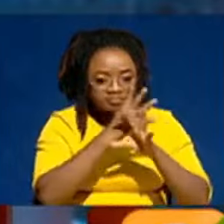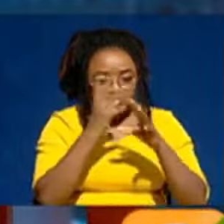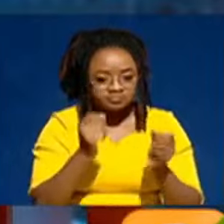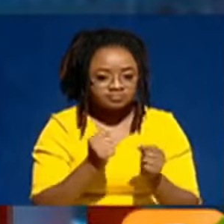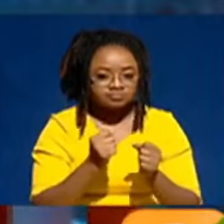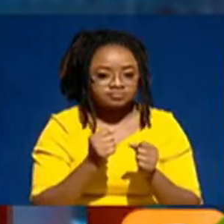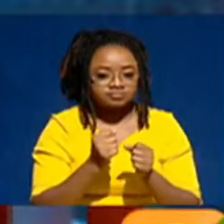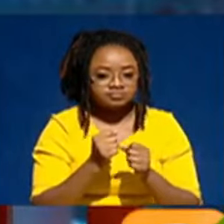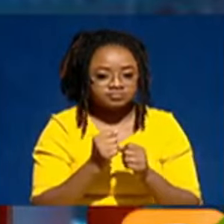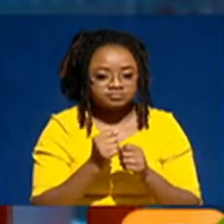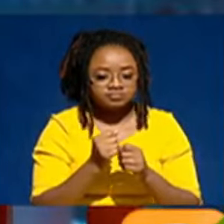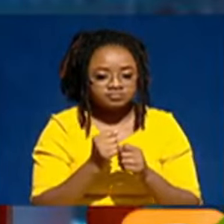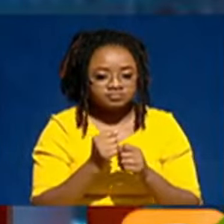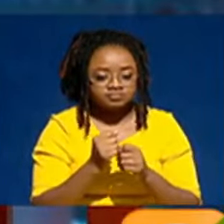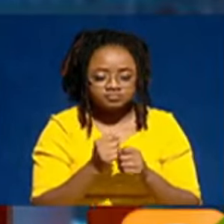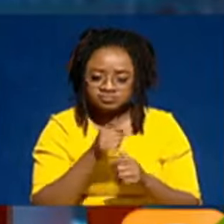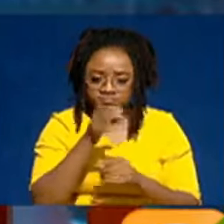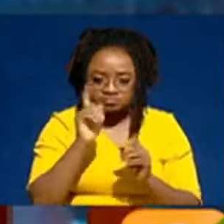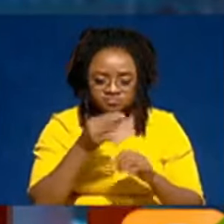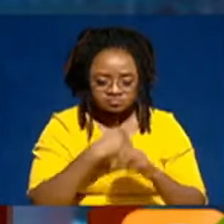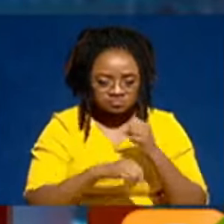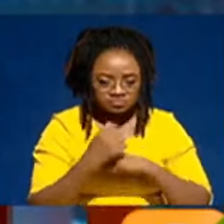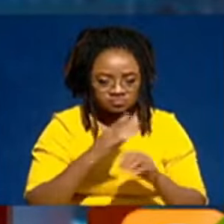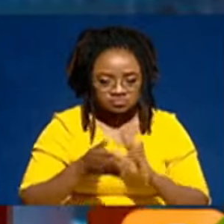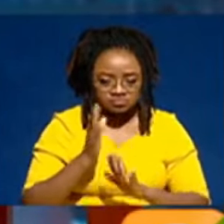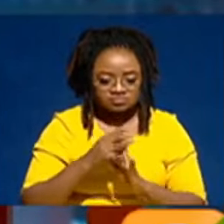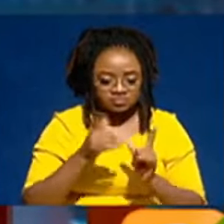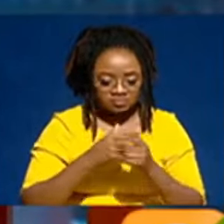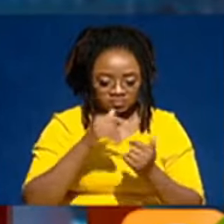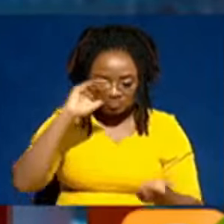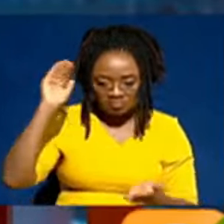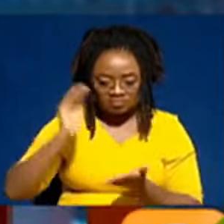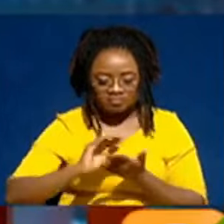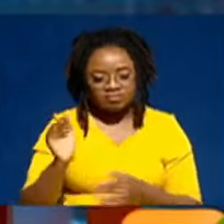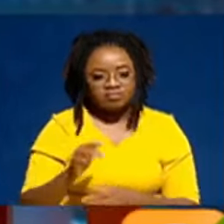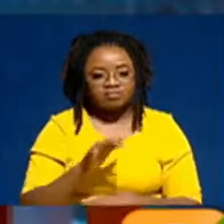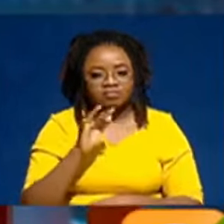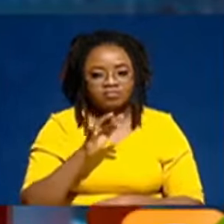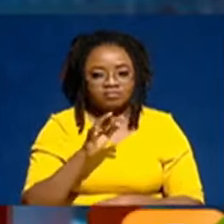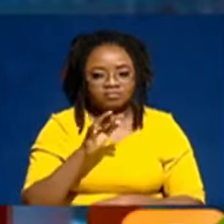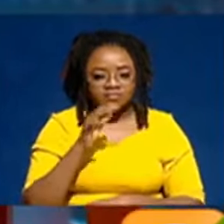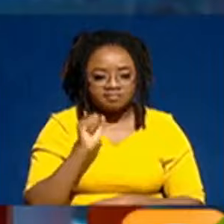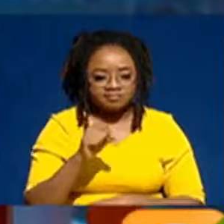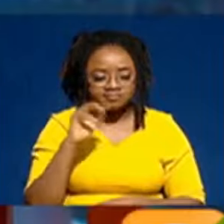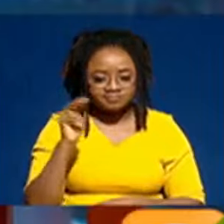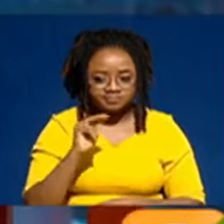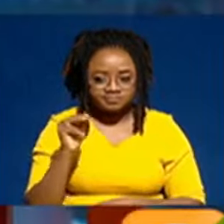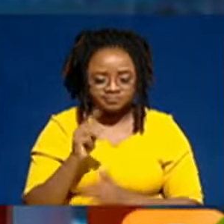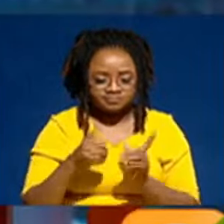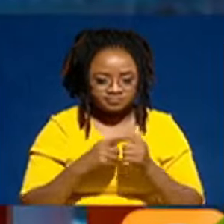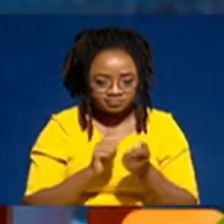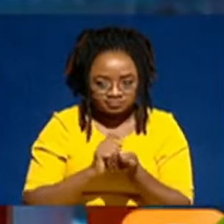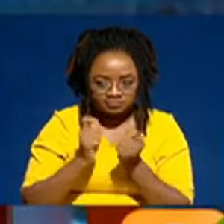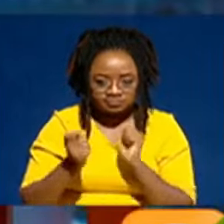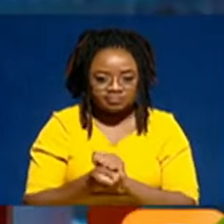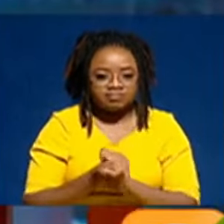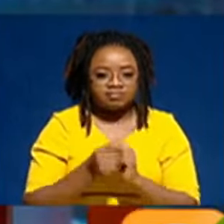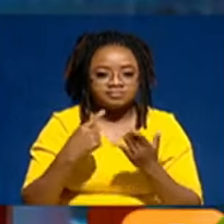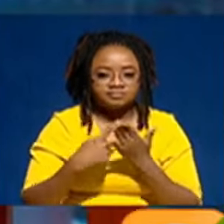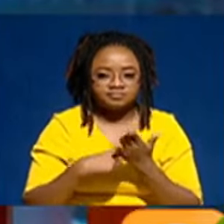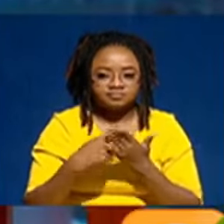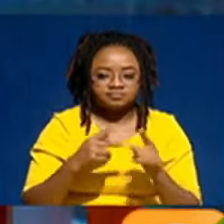anything. Then it was scaled down to 500,000. Then they stopped talking about numbers. They only talked